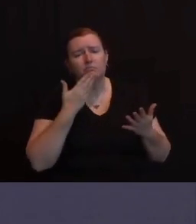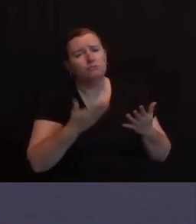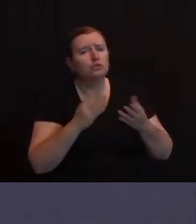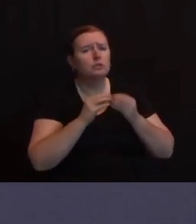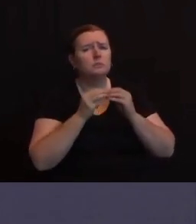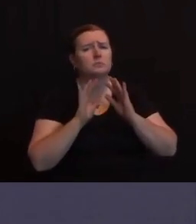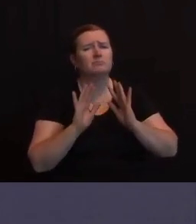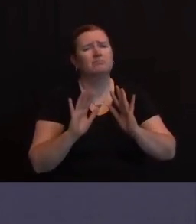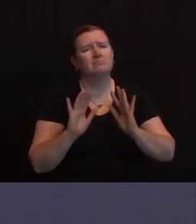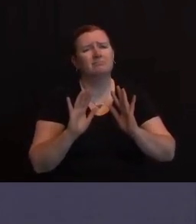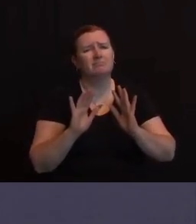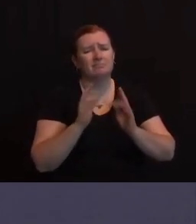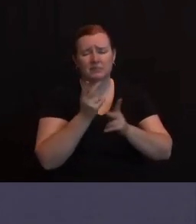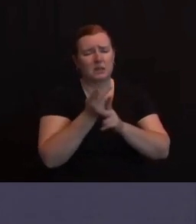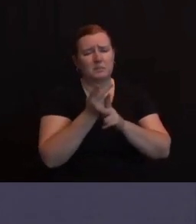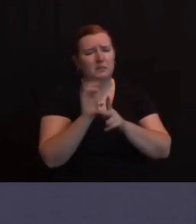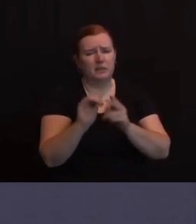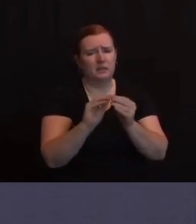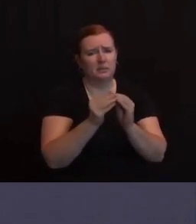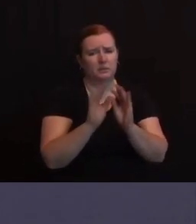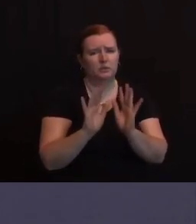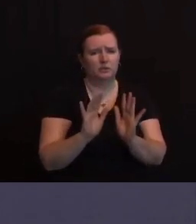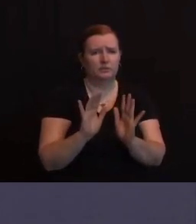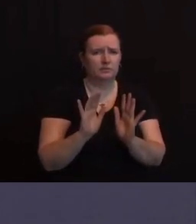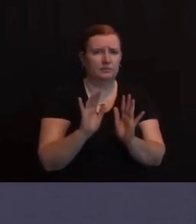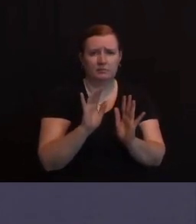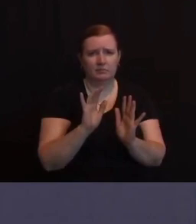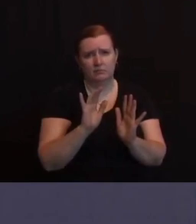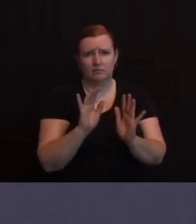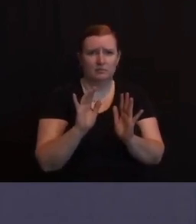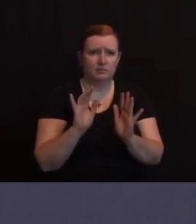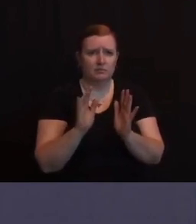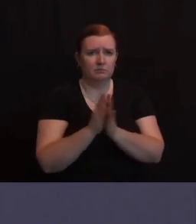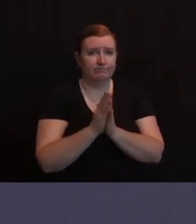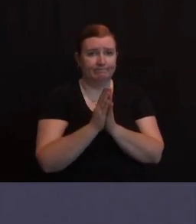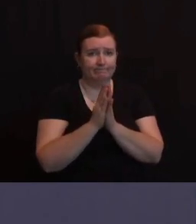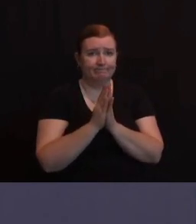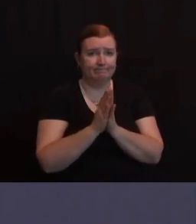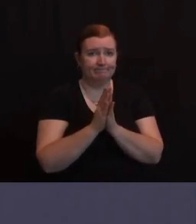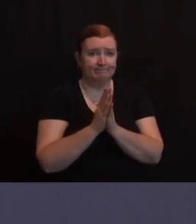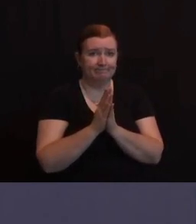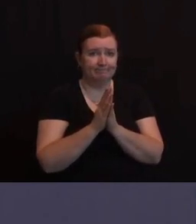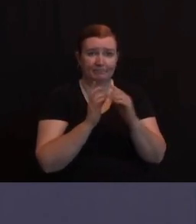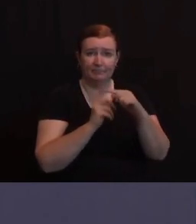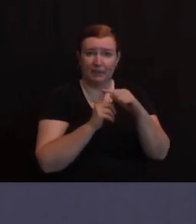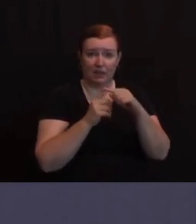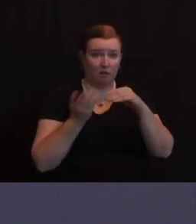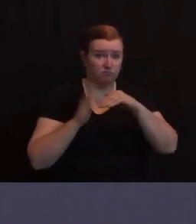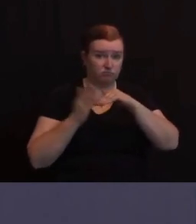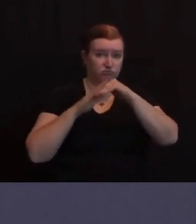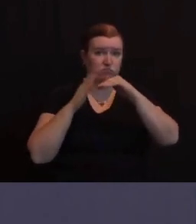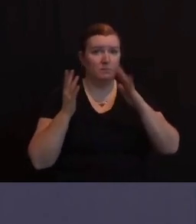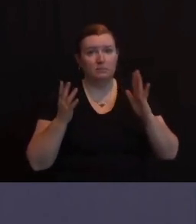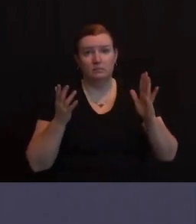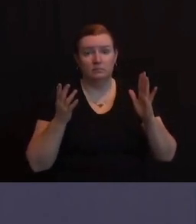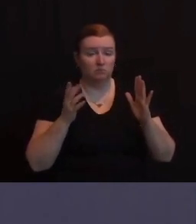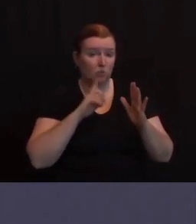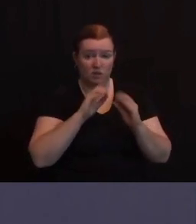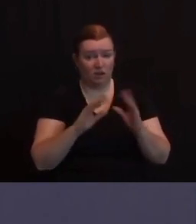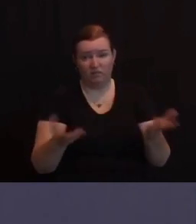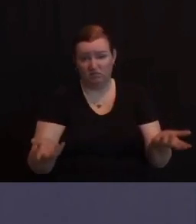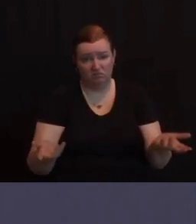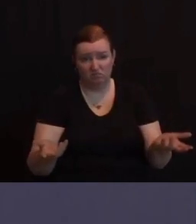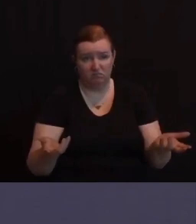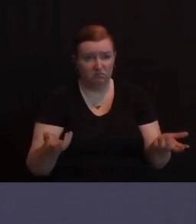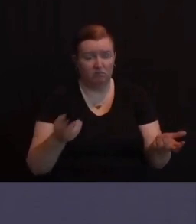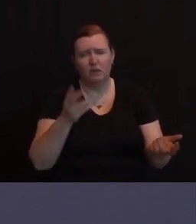days, Judy, over 2,000. There's just no denying it. Brendan, before you run away, I missed your second